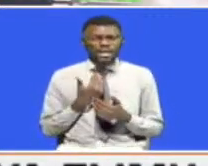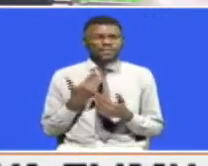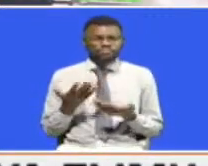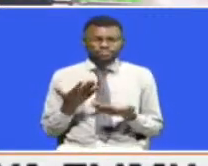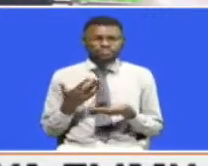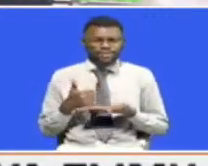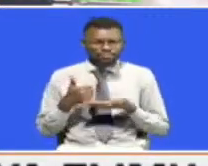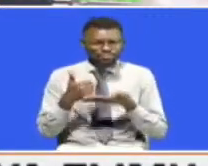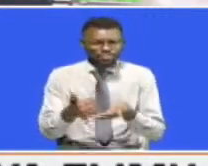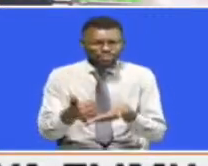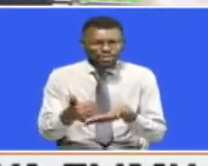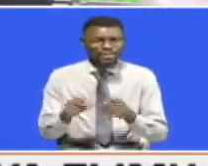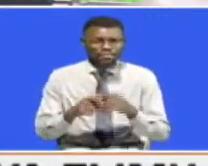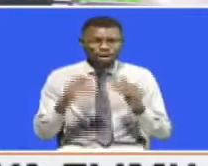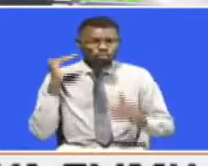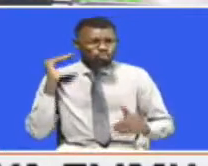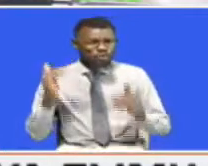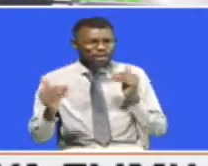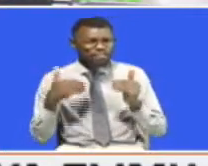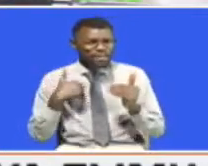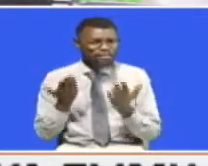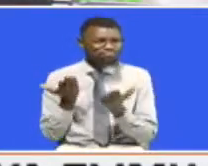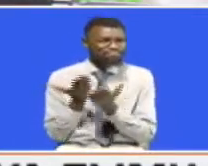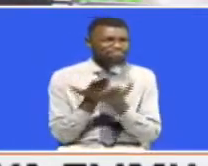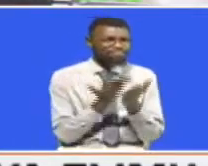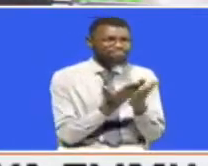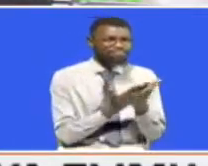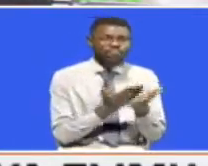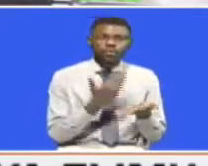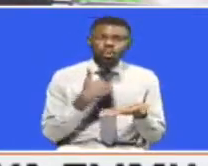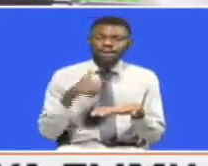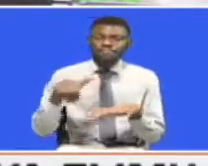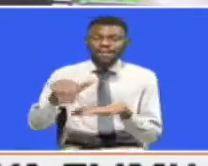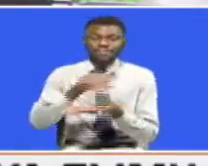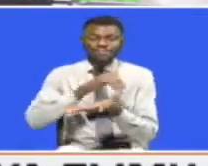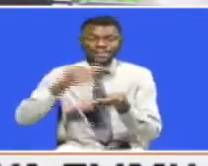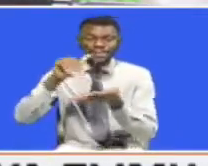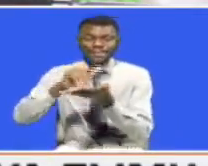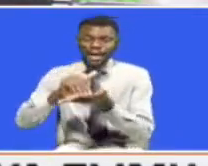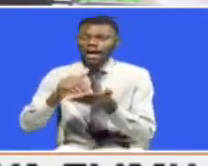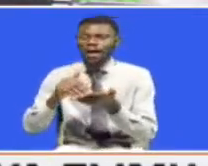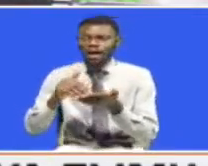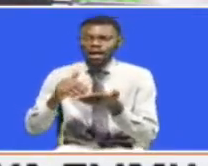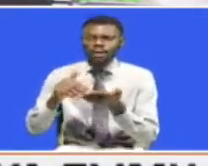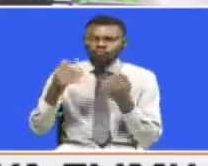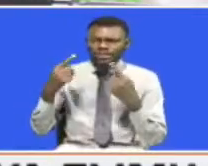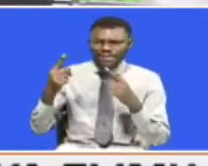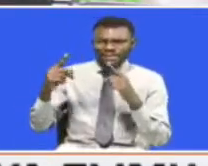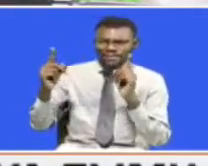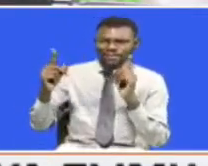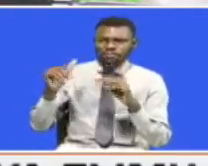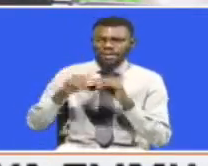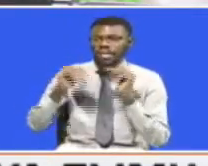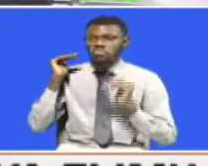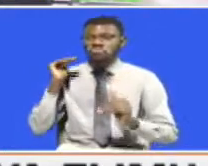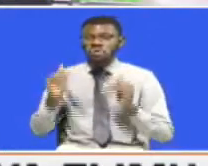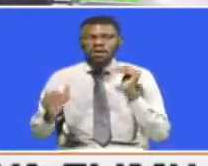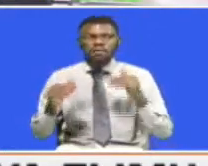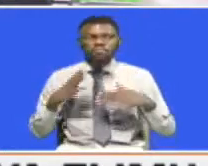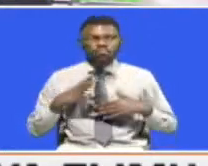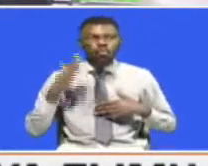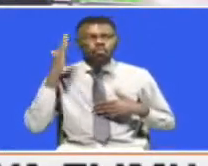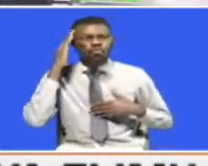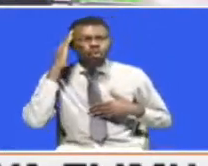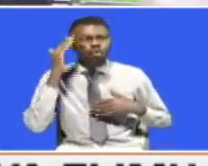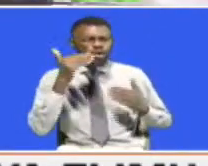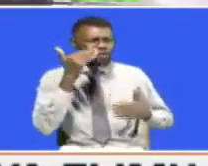my goal also for the universities that as we move, we create centers of excellence in our universities, which will be known that this is the strength of